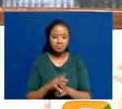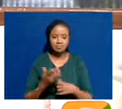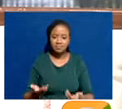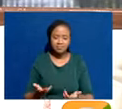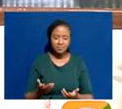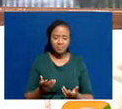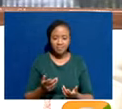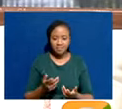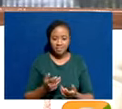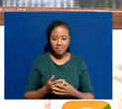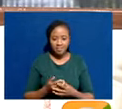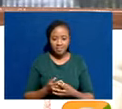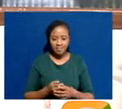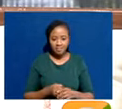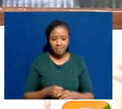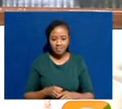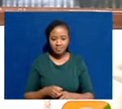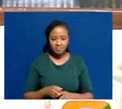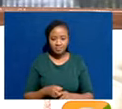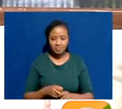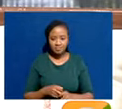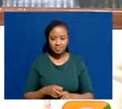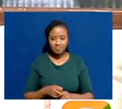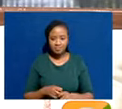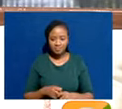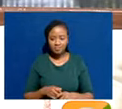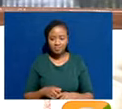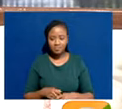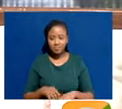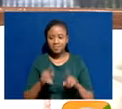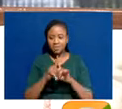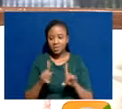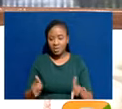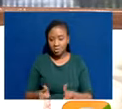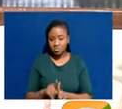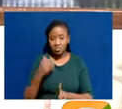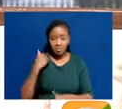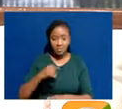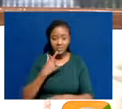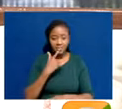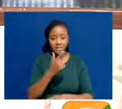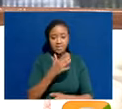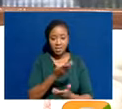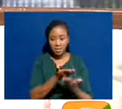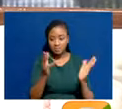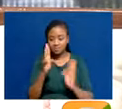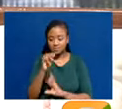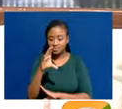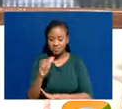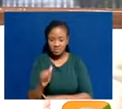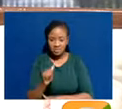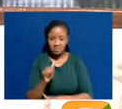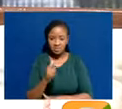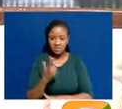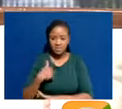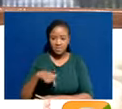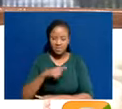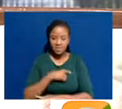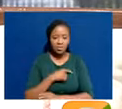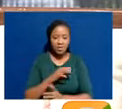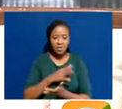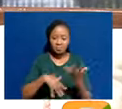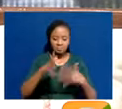nose to spite your face. No one gains, And I tell my MCAs, because we are a mixed mosaic of